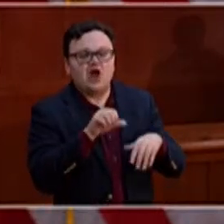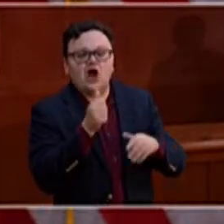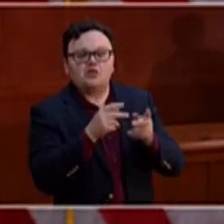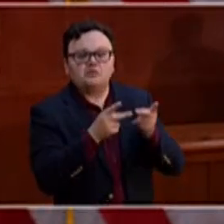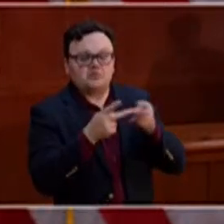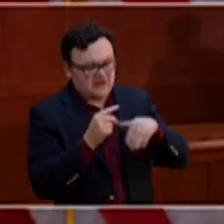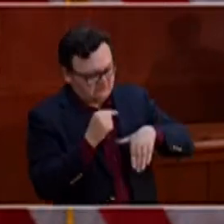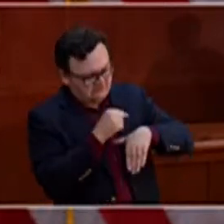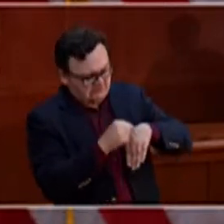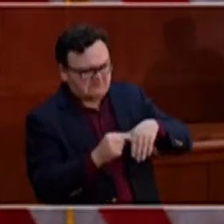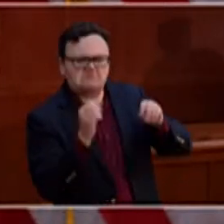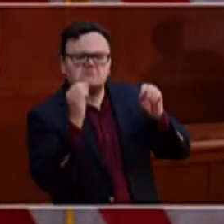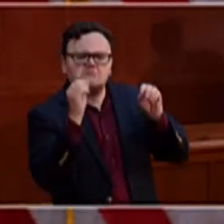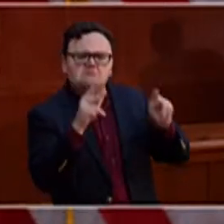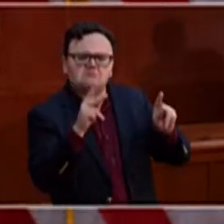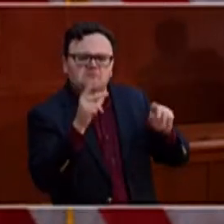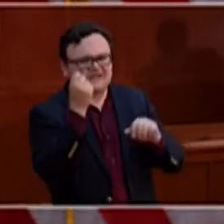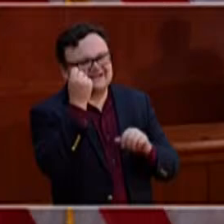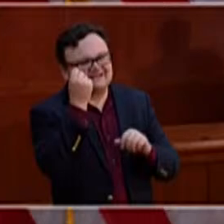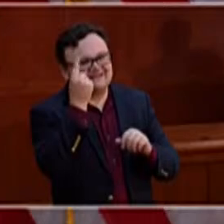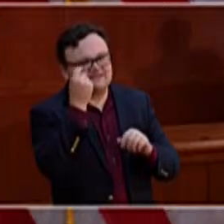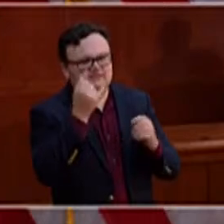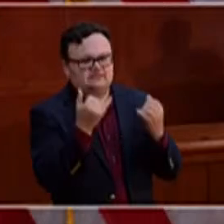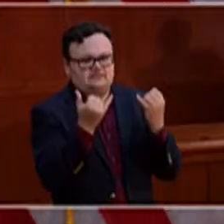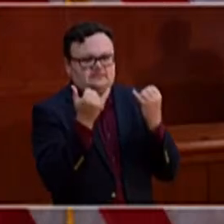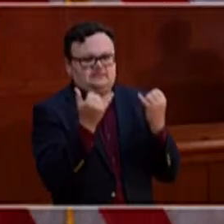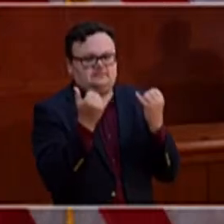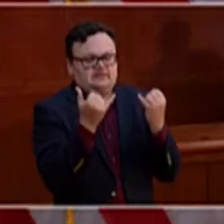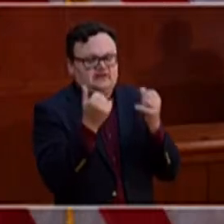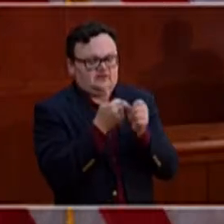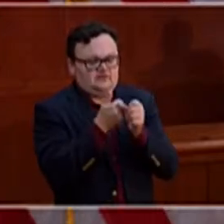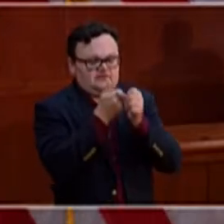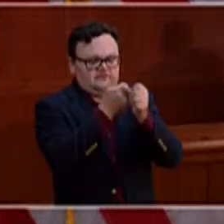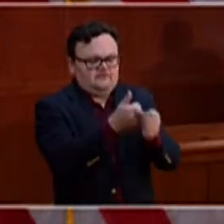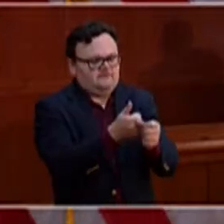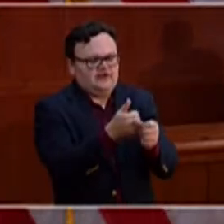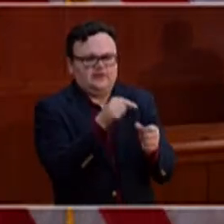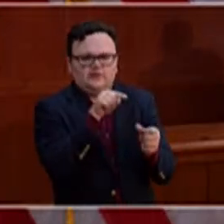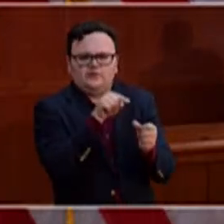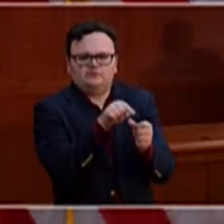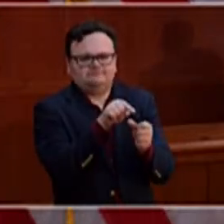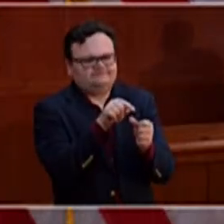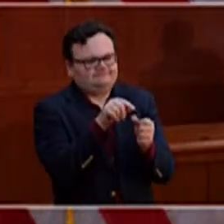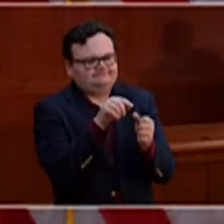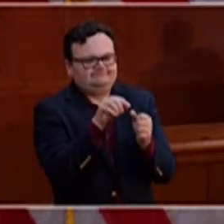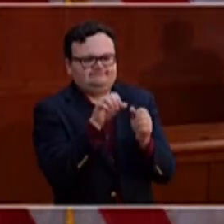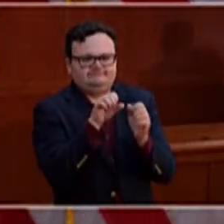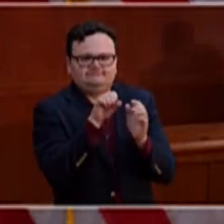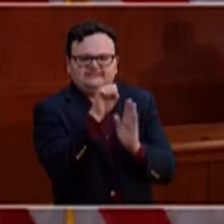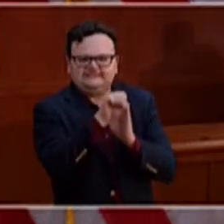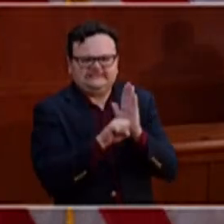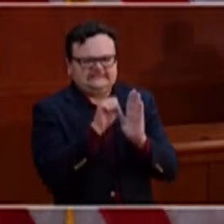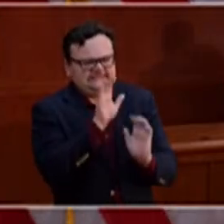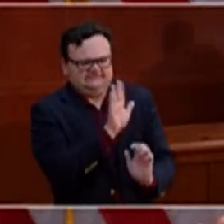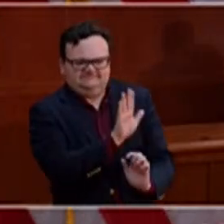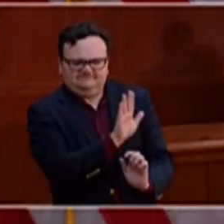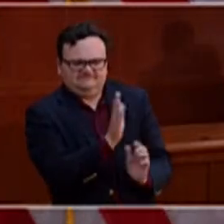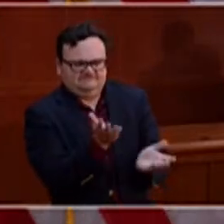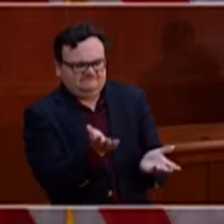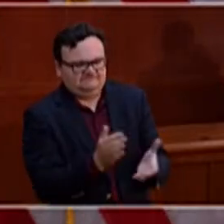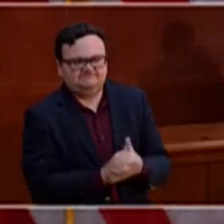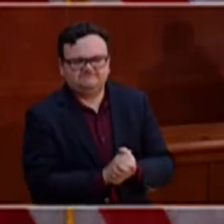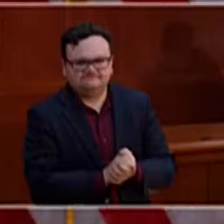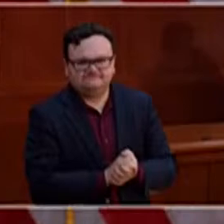now what we're seeing through the Sun Belt is kind of the true seasonal pattern for this thing for whatever reason. And so it's been, you're kind of